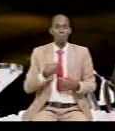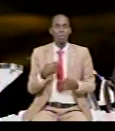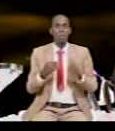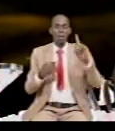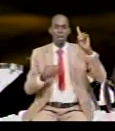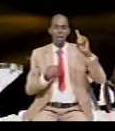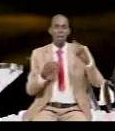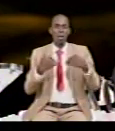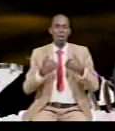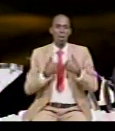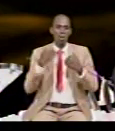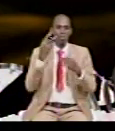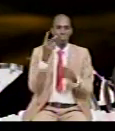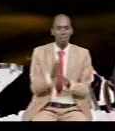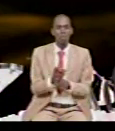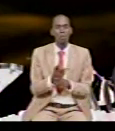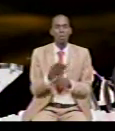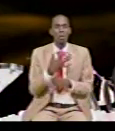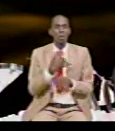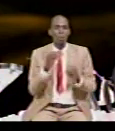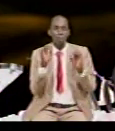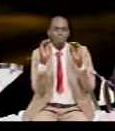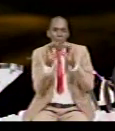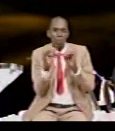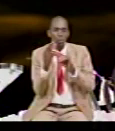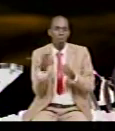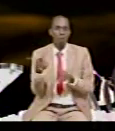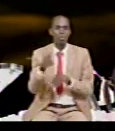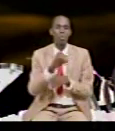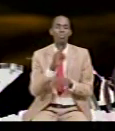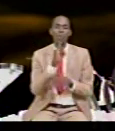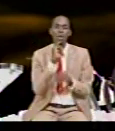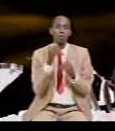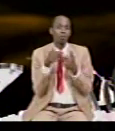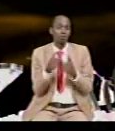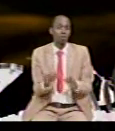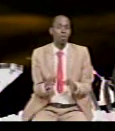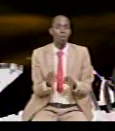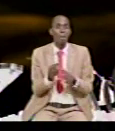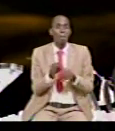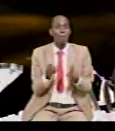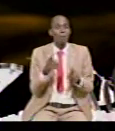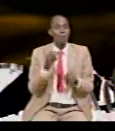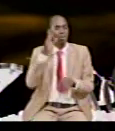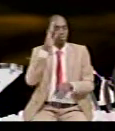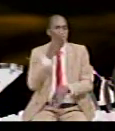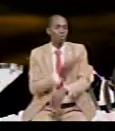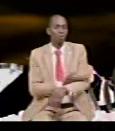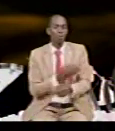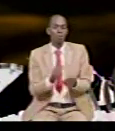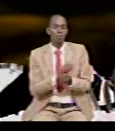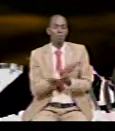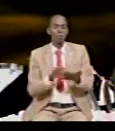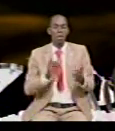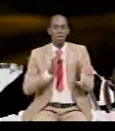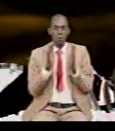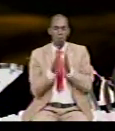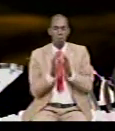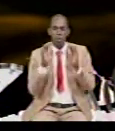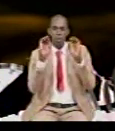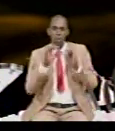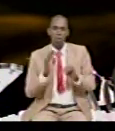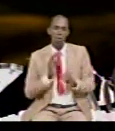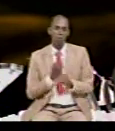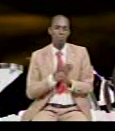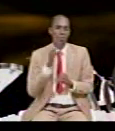kept, and none of them is lost, but the son of perdition. None of us will be lost in Jesus'